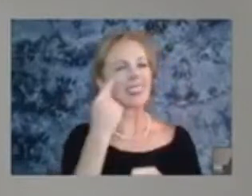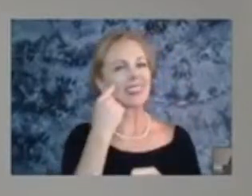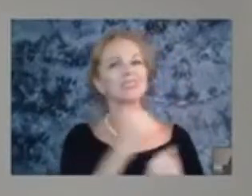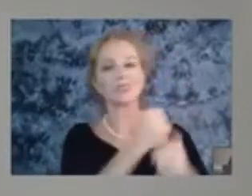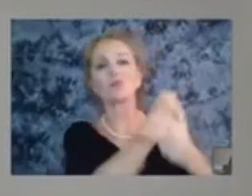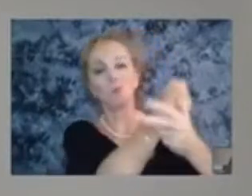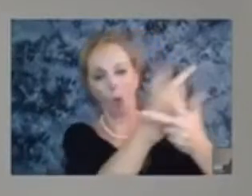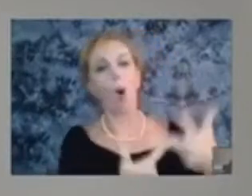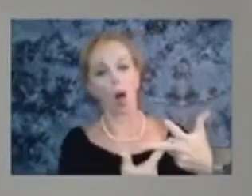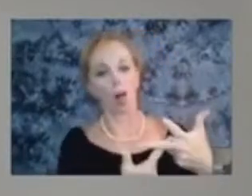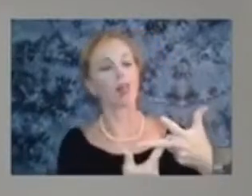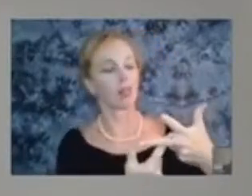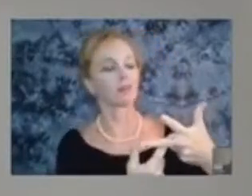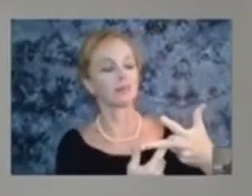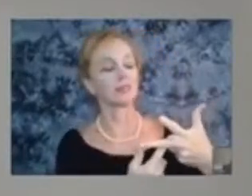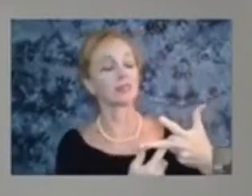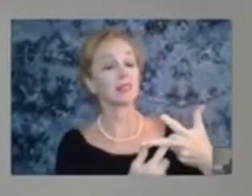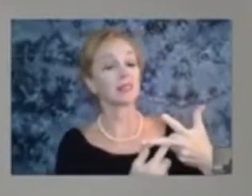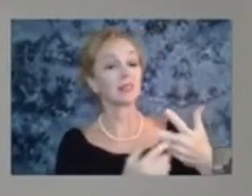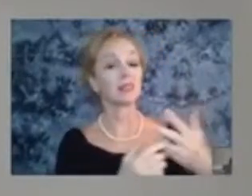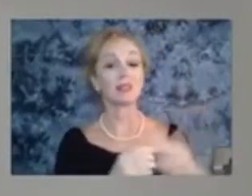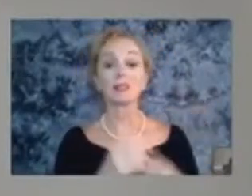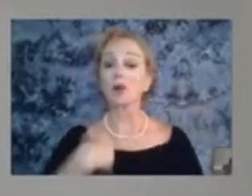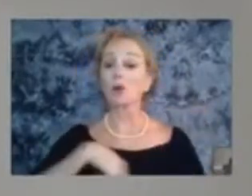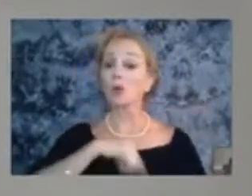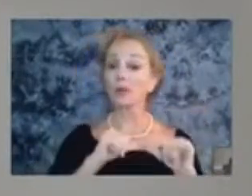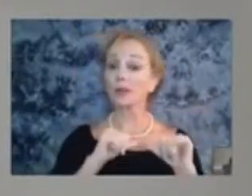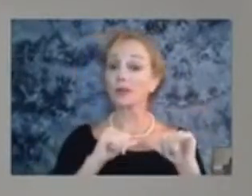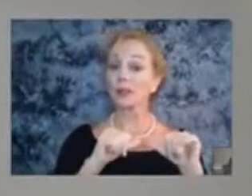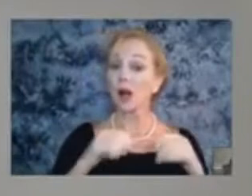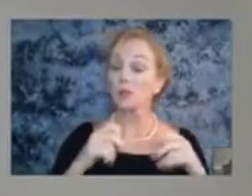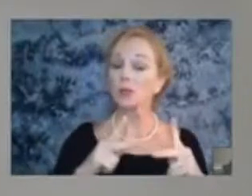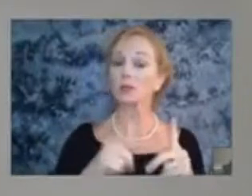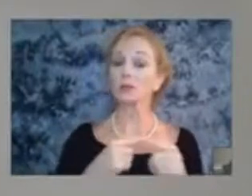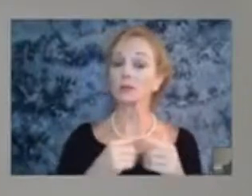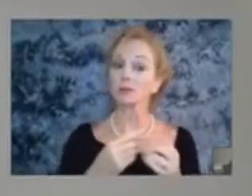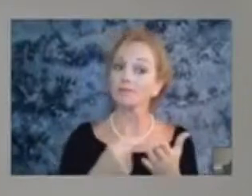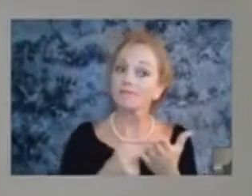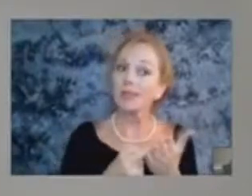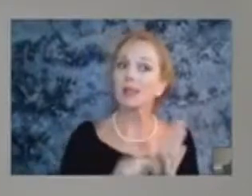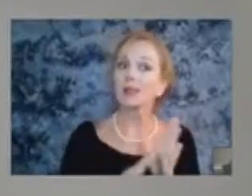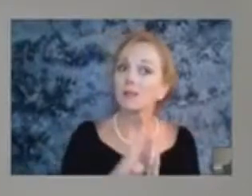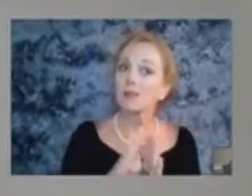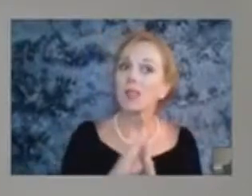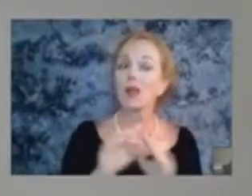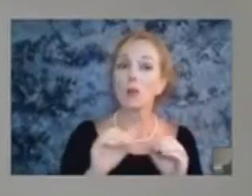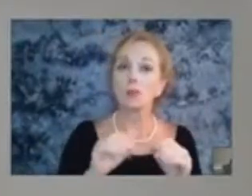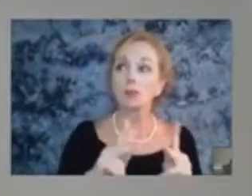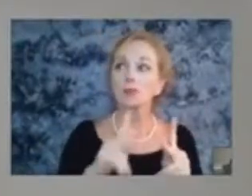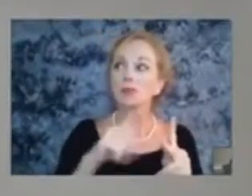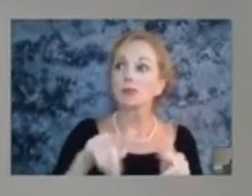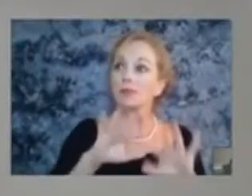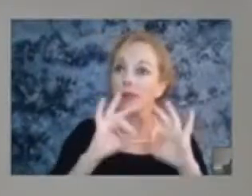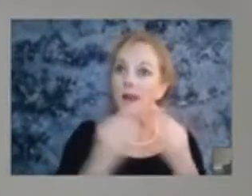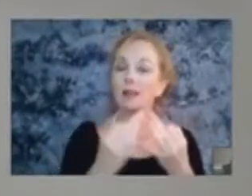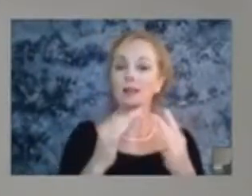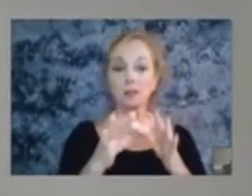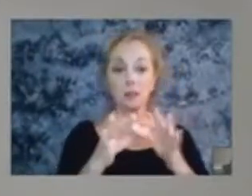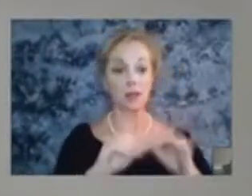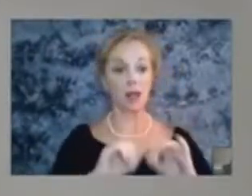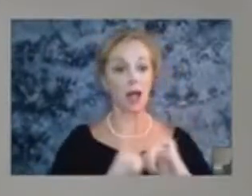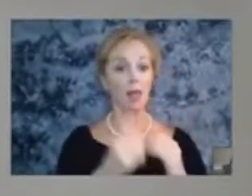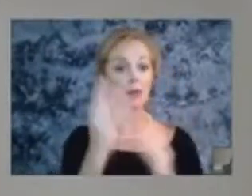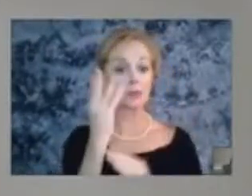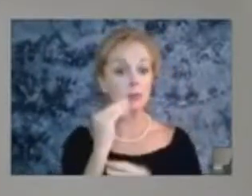think as we have an opportunity to continue to open up meaningful feedback loops to our families around how this experience continues to